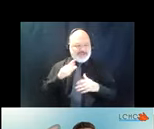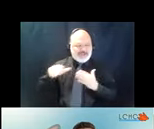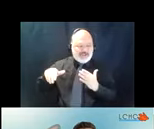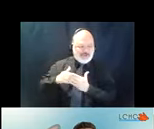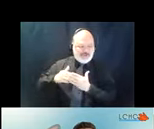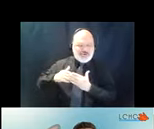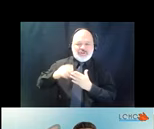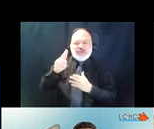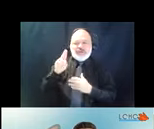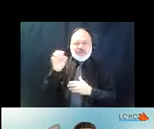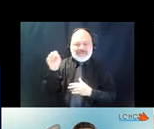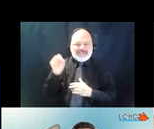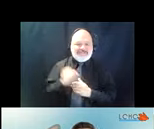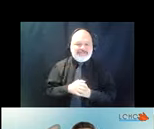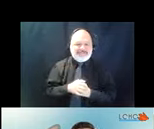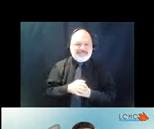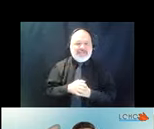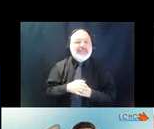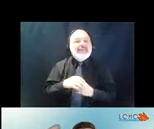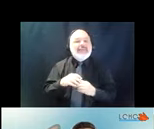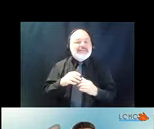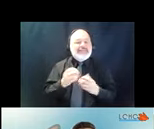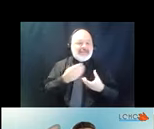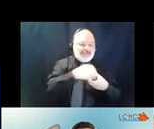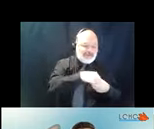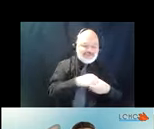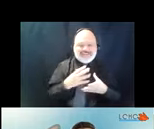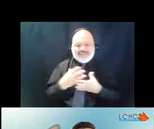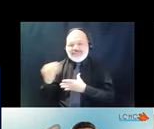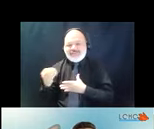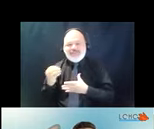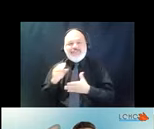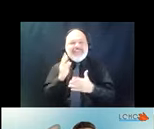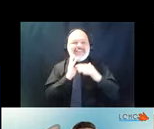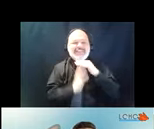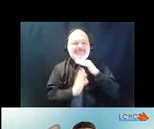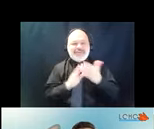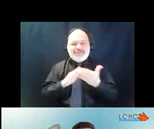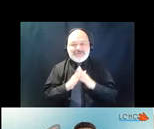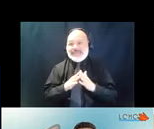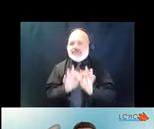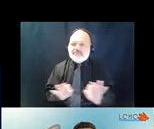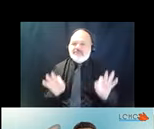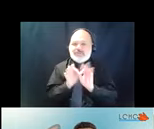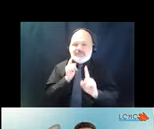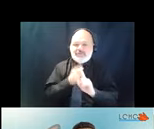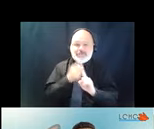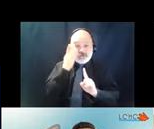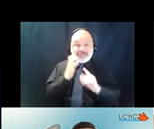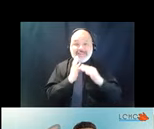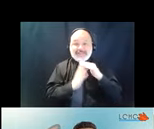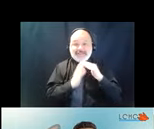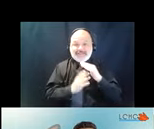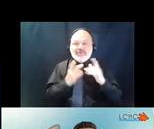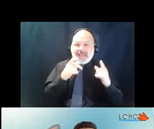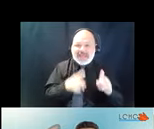think about inclusion and exclusion of immigrant communities, this is a really critical point because immigration status still